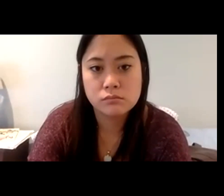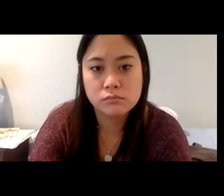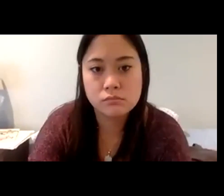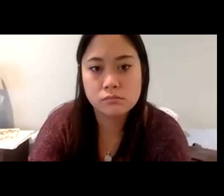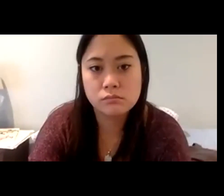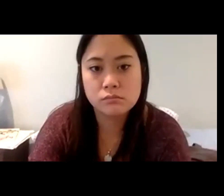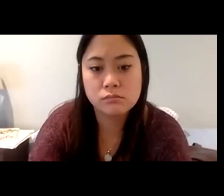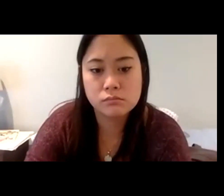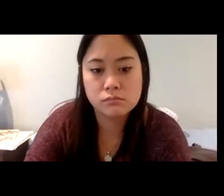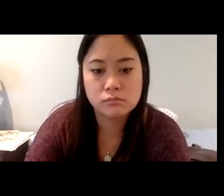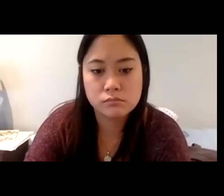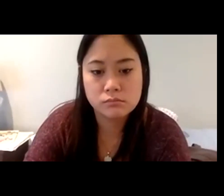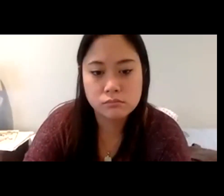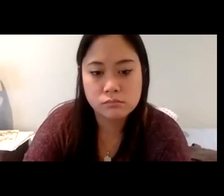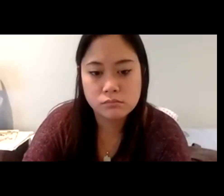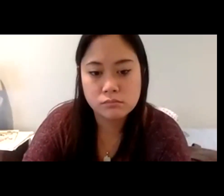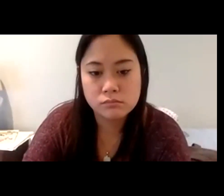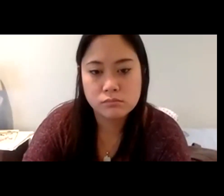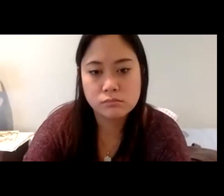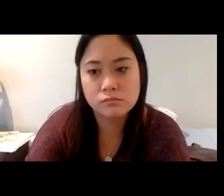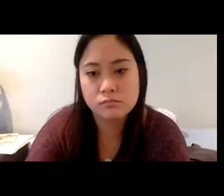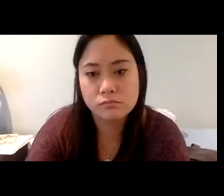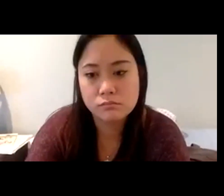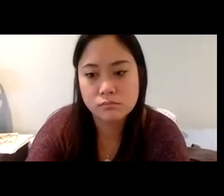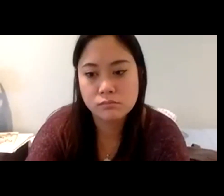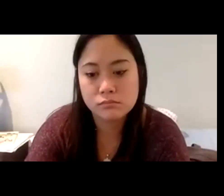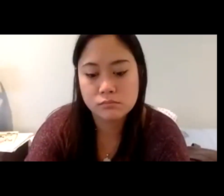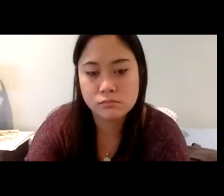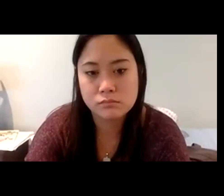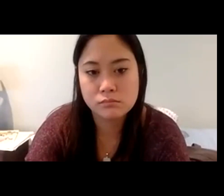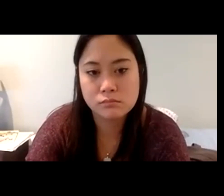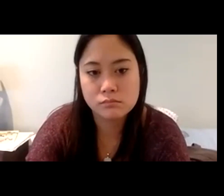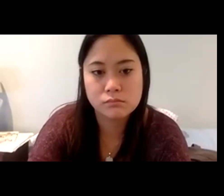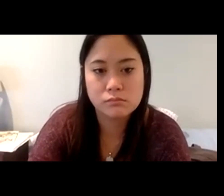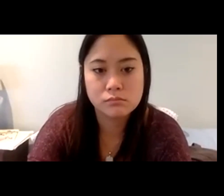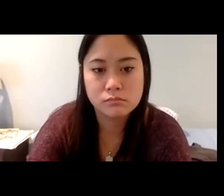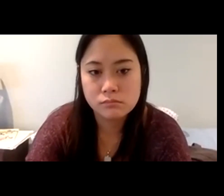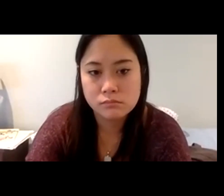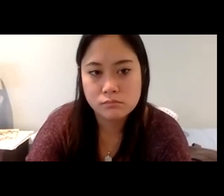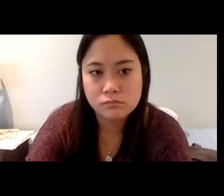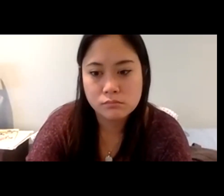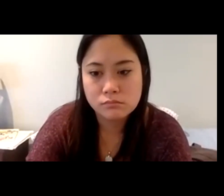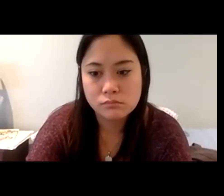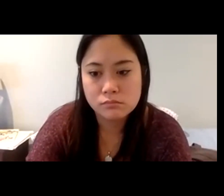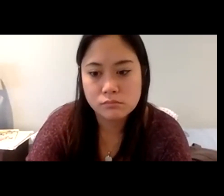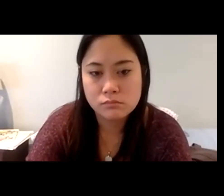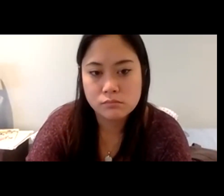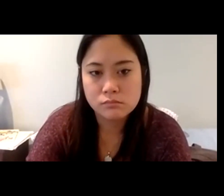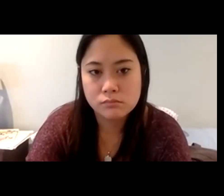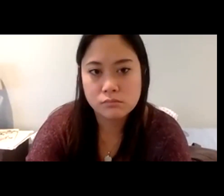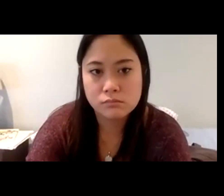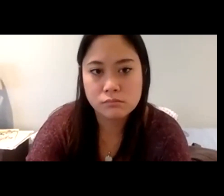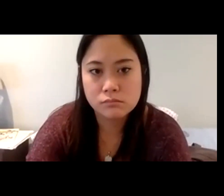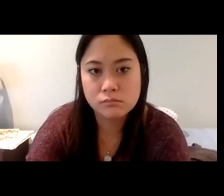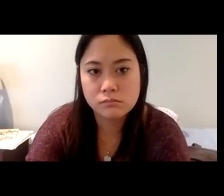leave? I think I have a question. Okay. Why don't you specialize in, like, you know, mental health things,